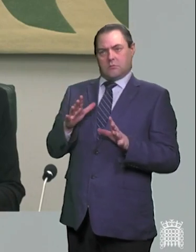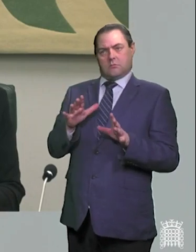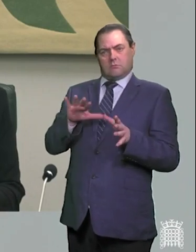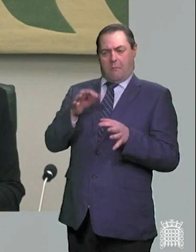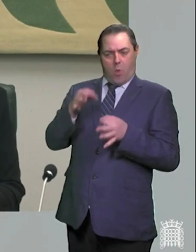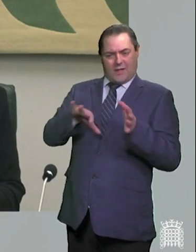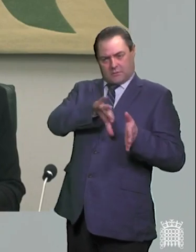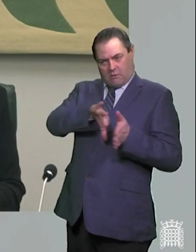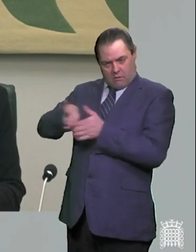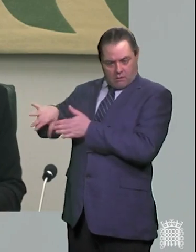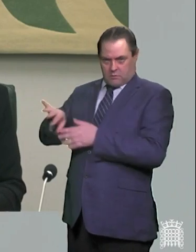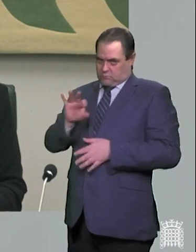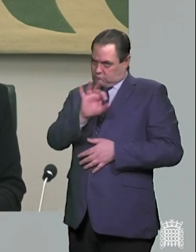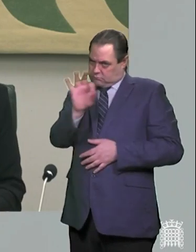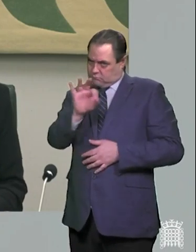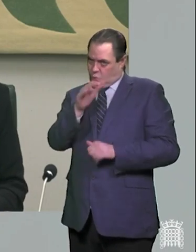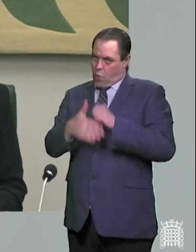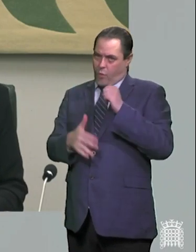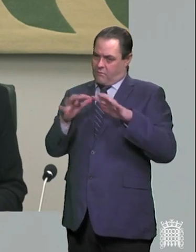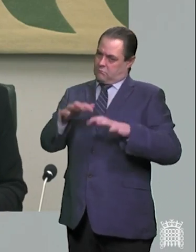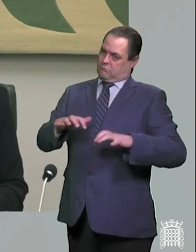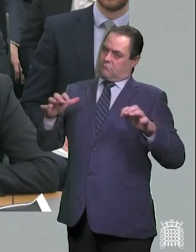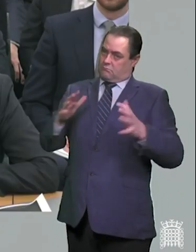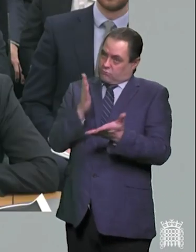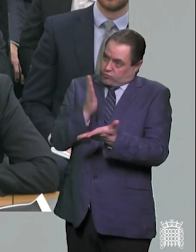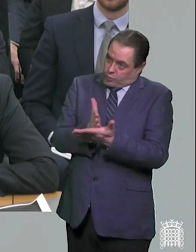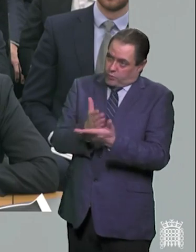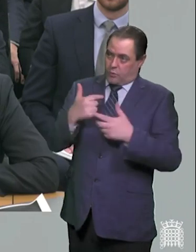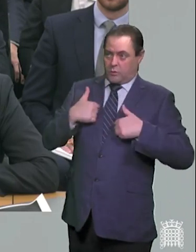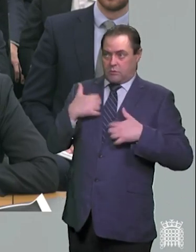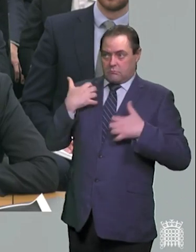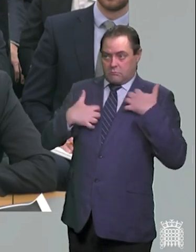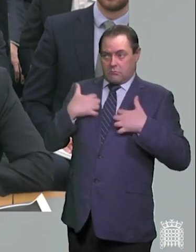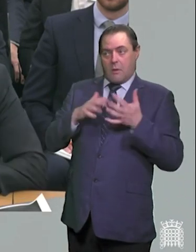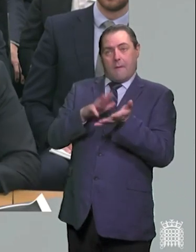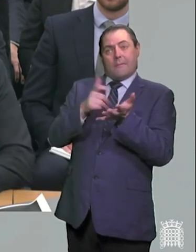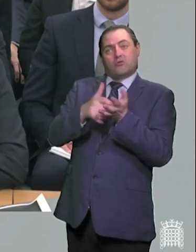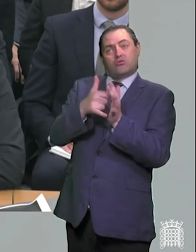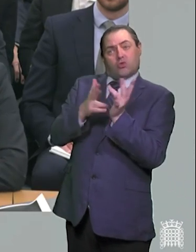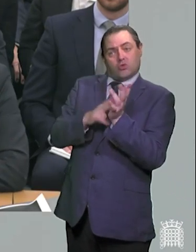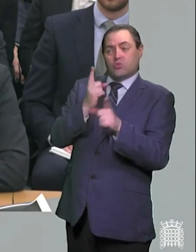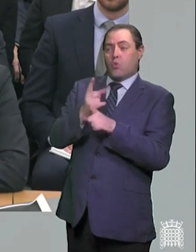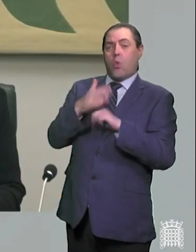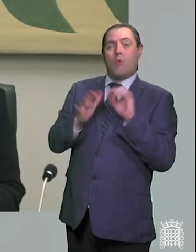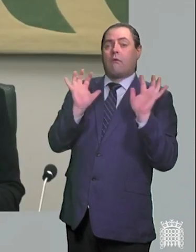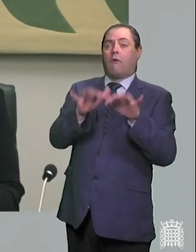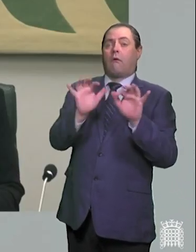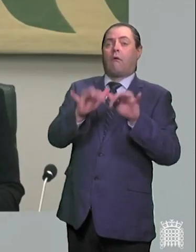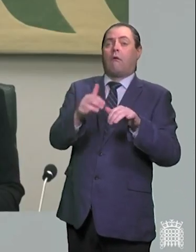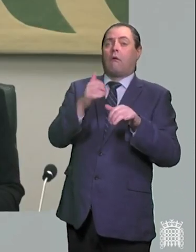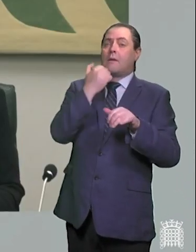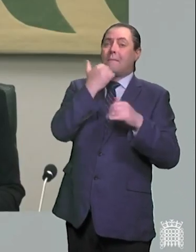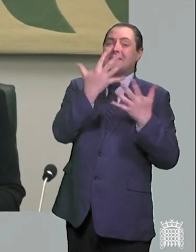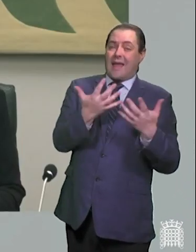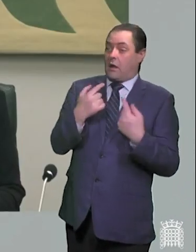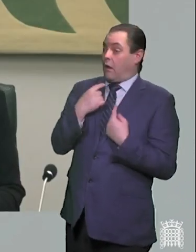do. We are examining what Mr. Johnson said to the House about gatherings in number 10, whether what he said to the